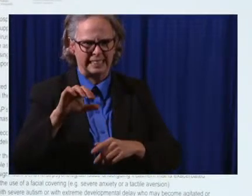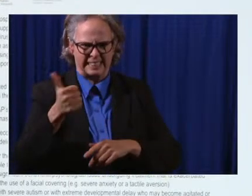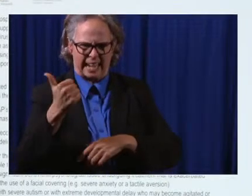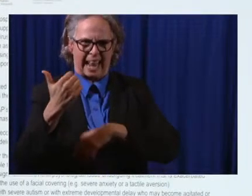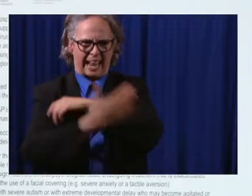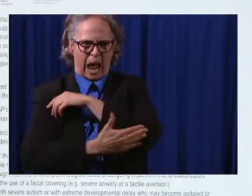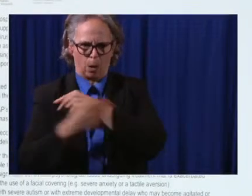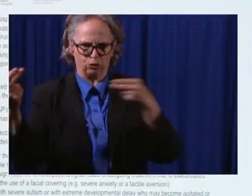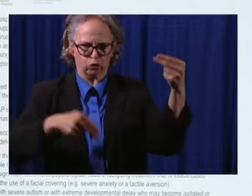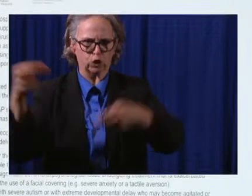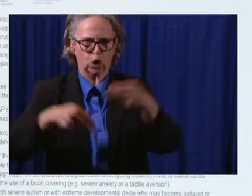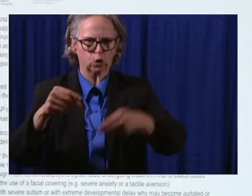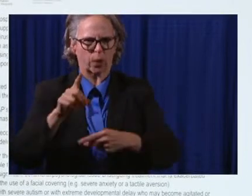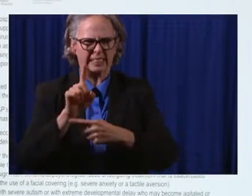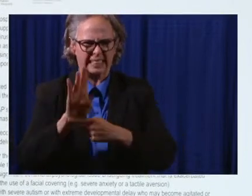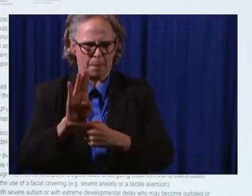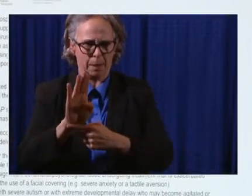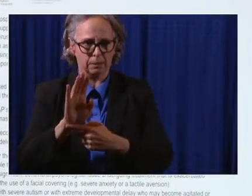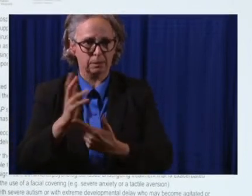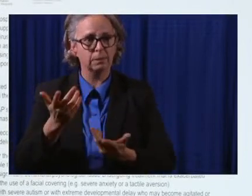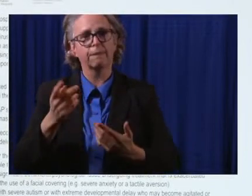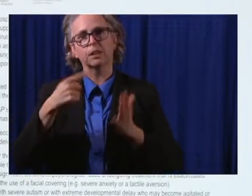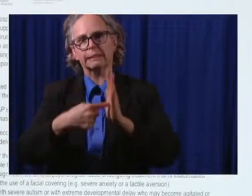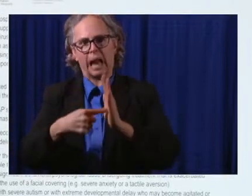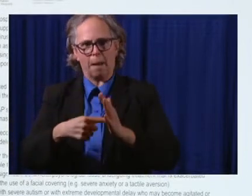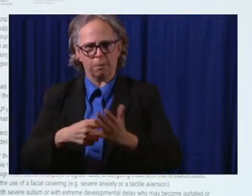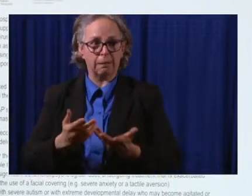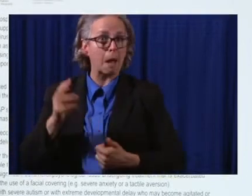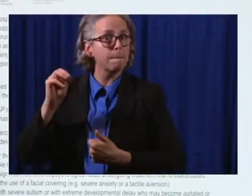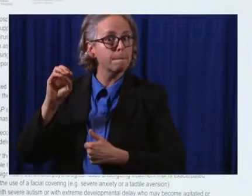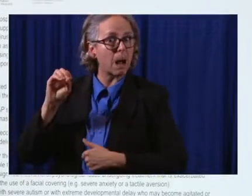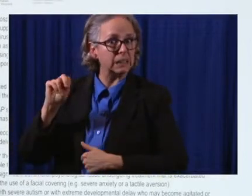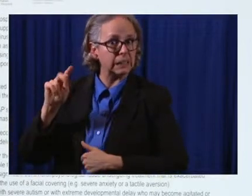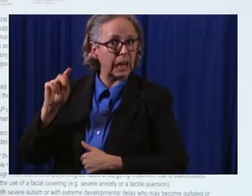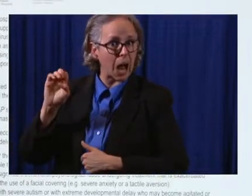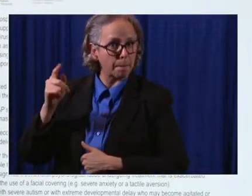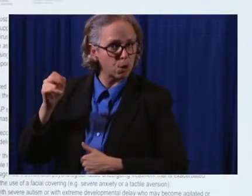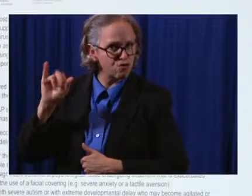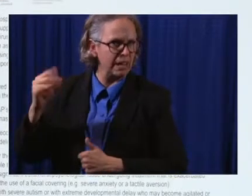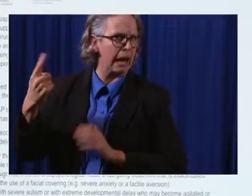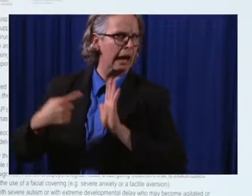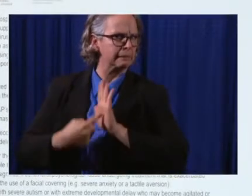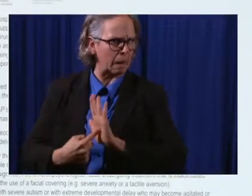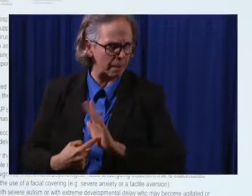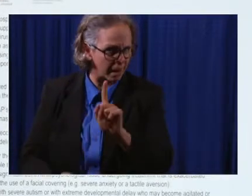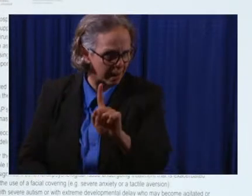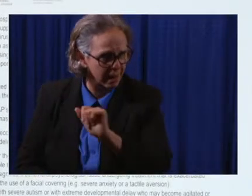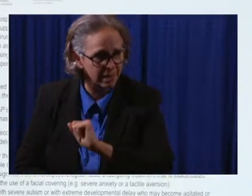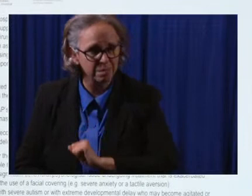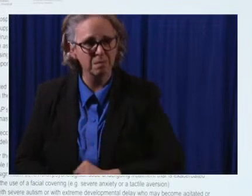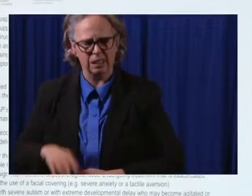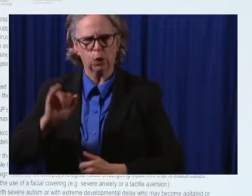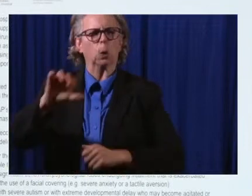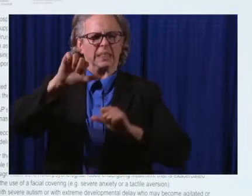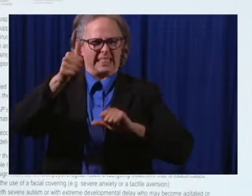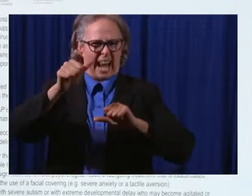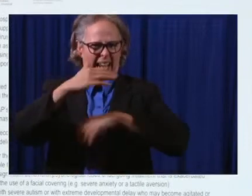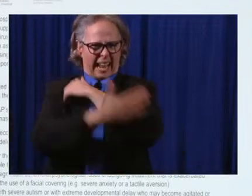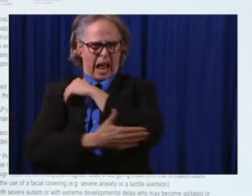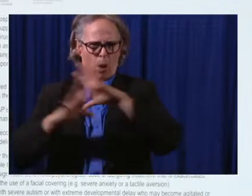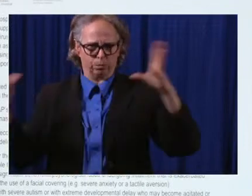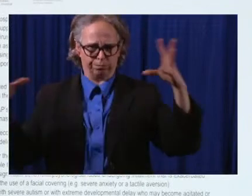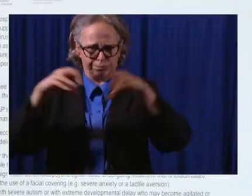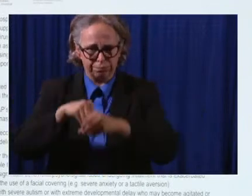Montgomery County, 9 other counties besides that. But we also need legislation to make